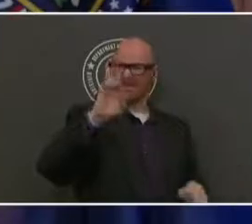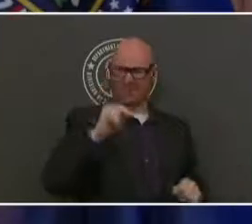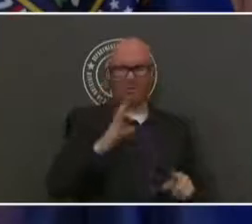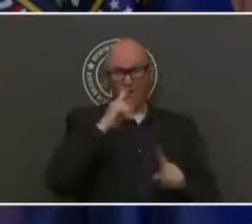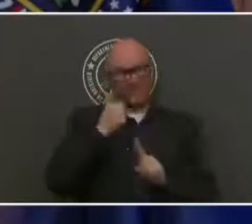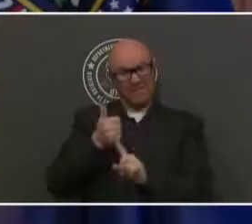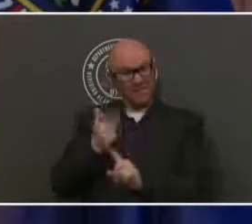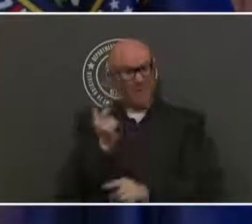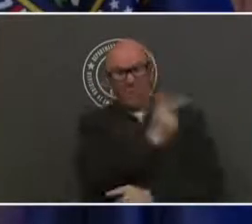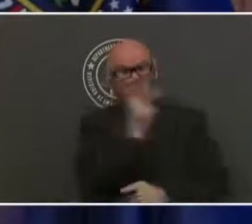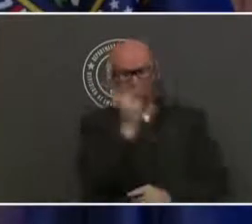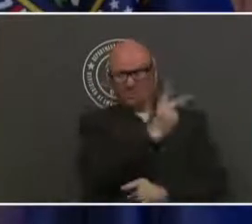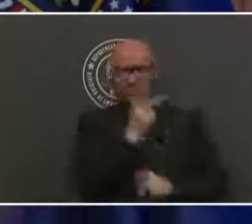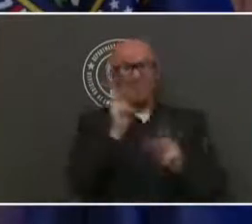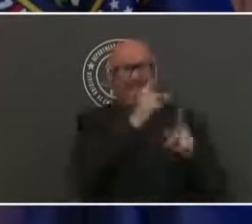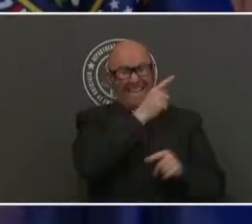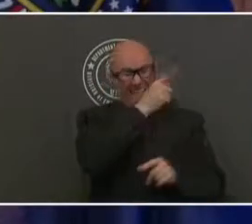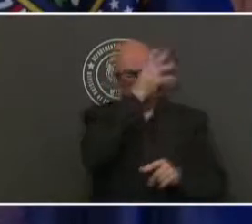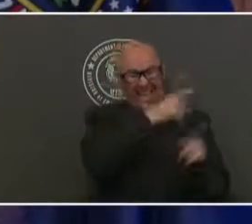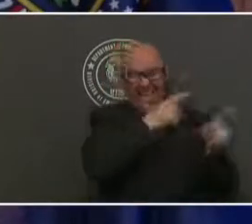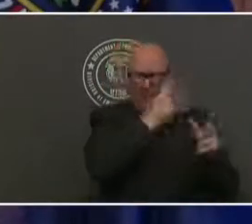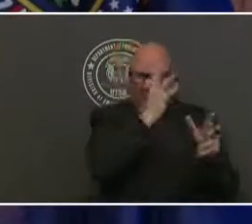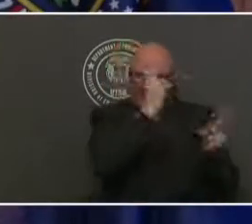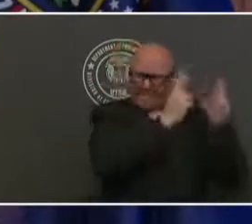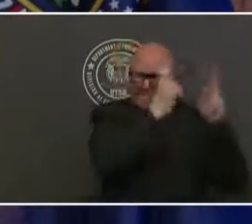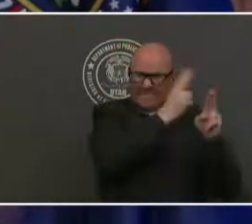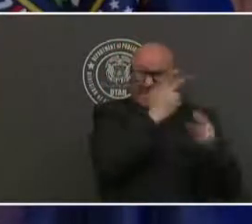kids, because he's that well respected. And